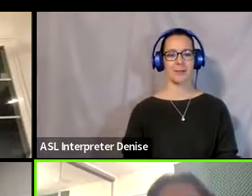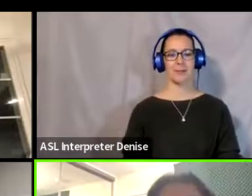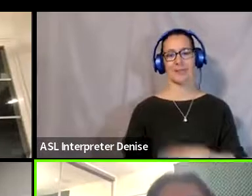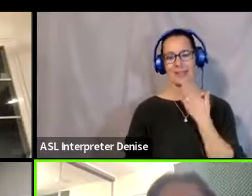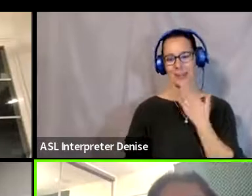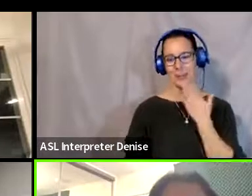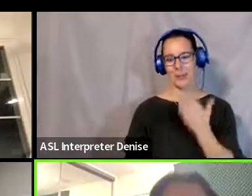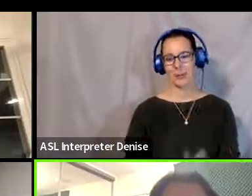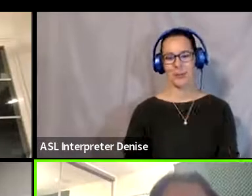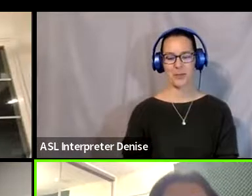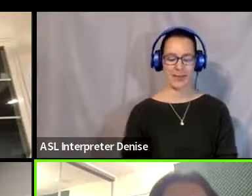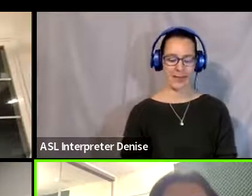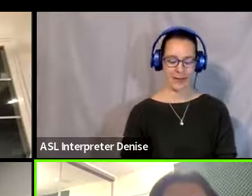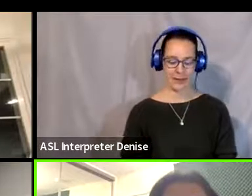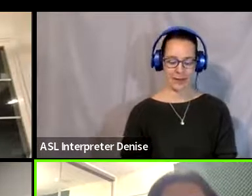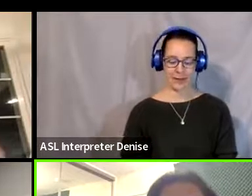Ellison.